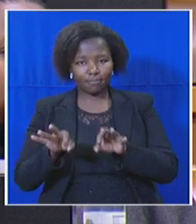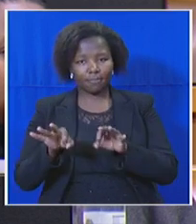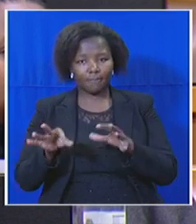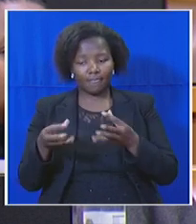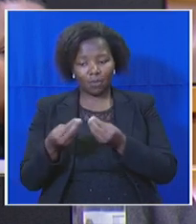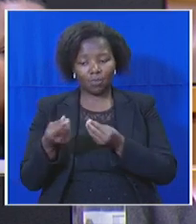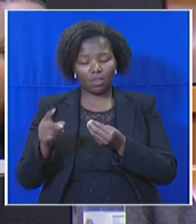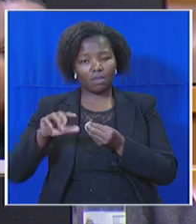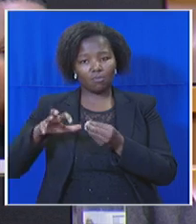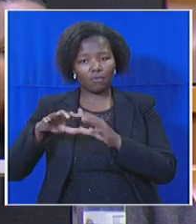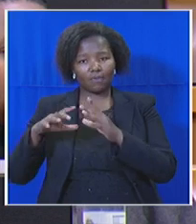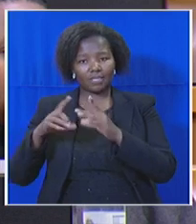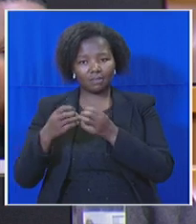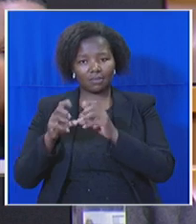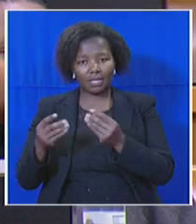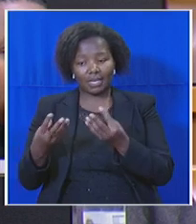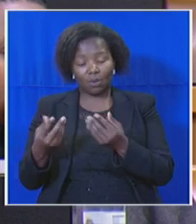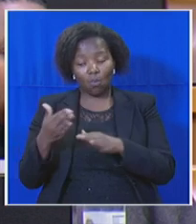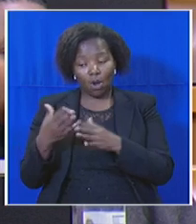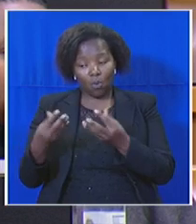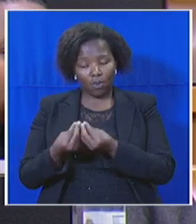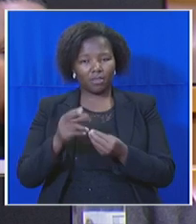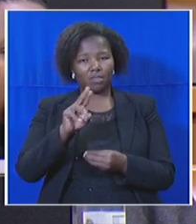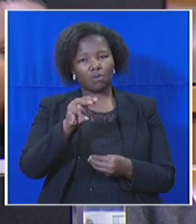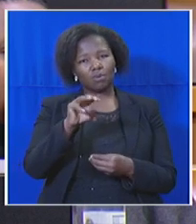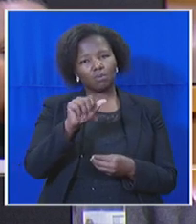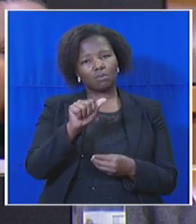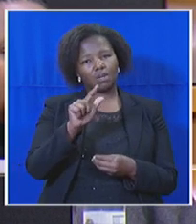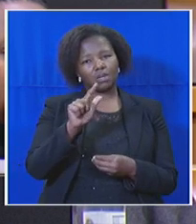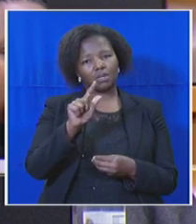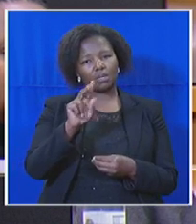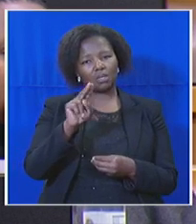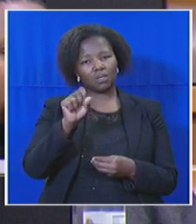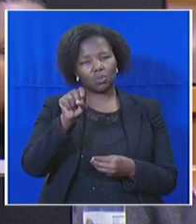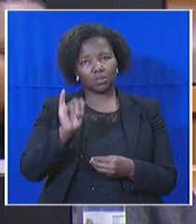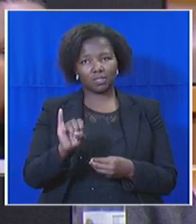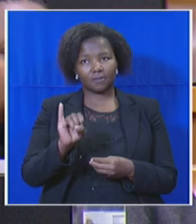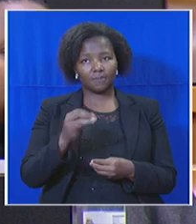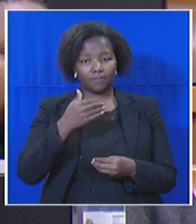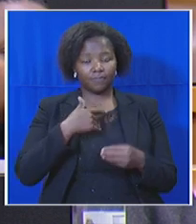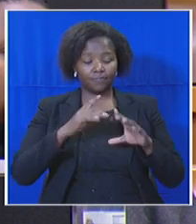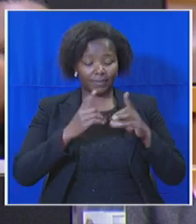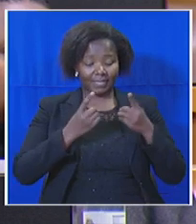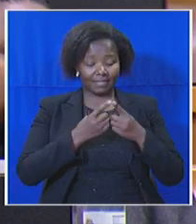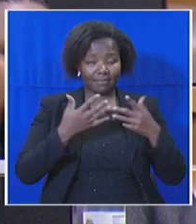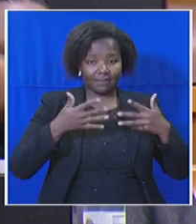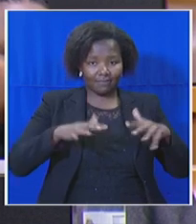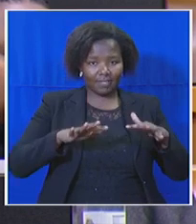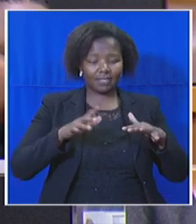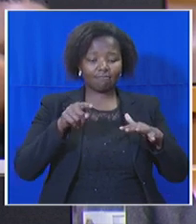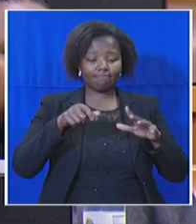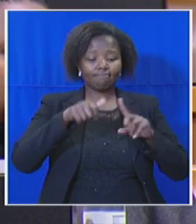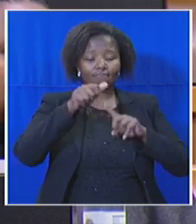quality assurer, Umalusi. The department has further taken an initiative to train invigilators who